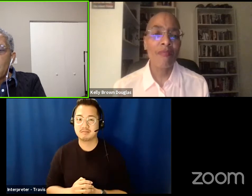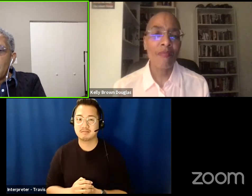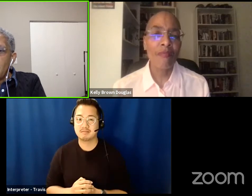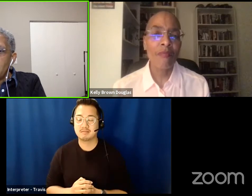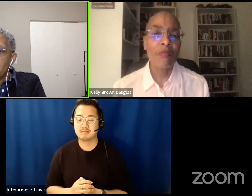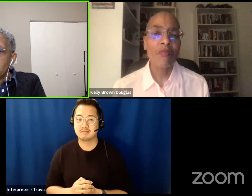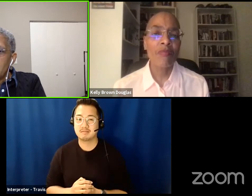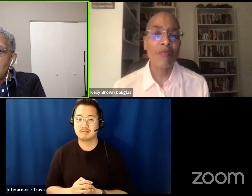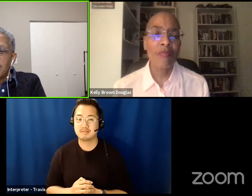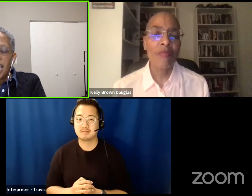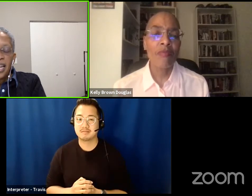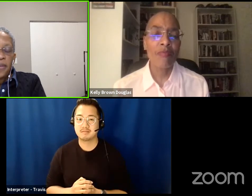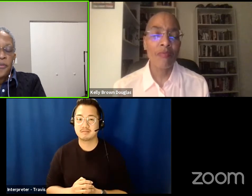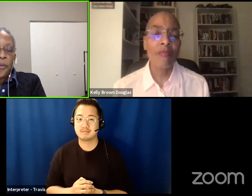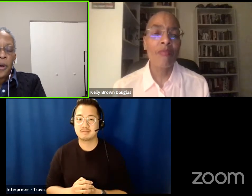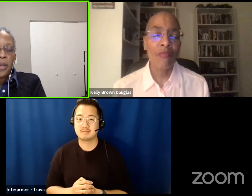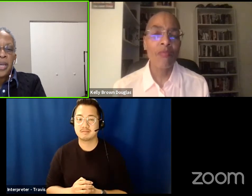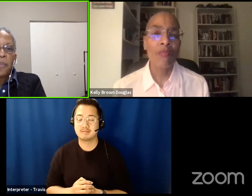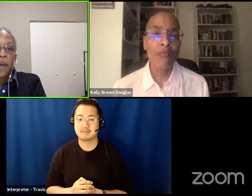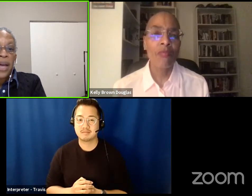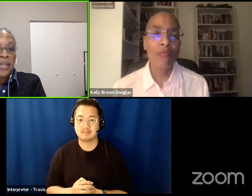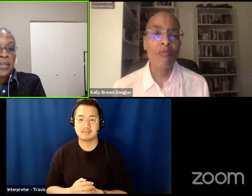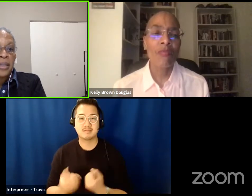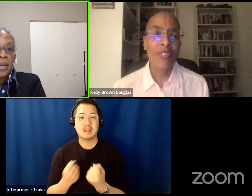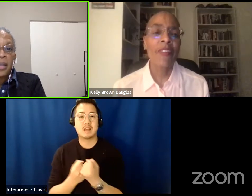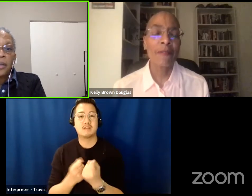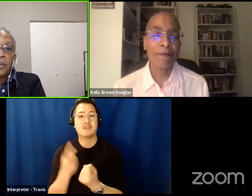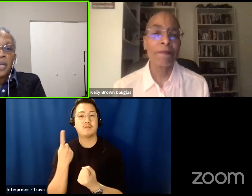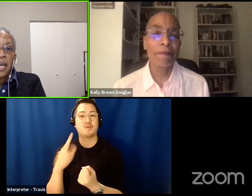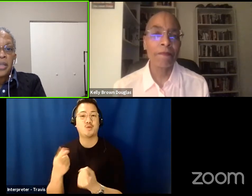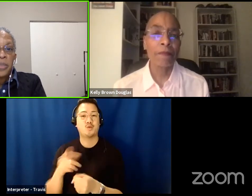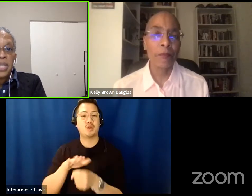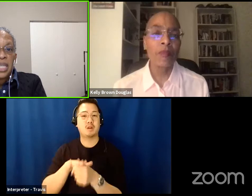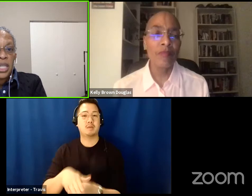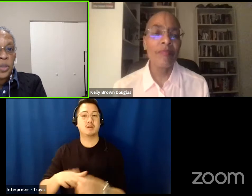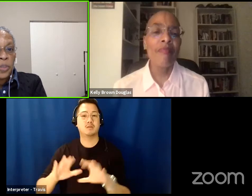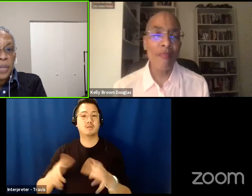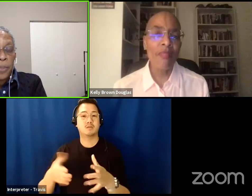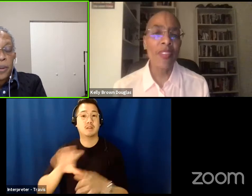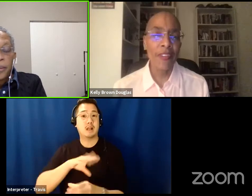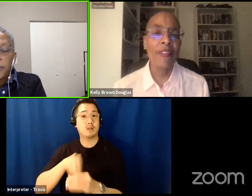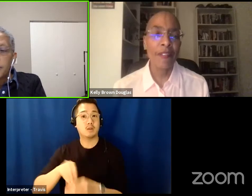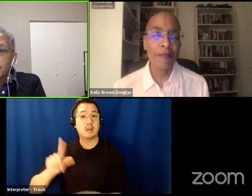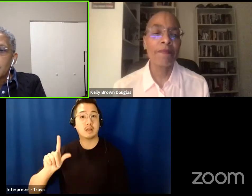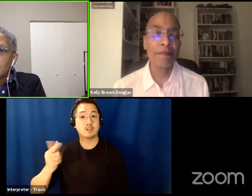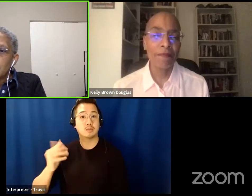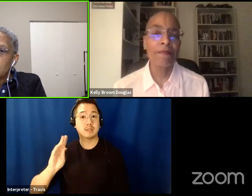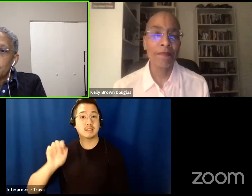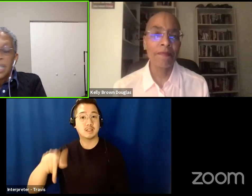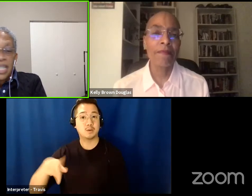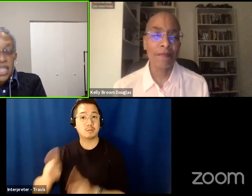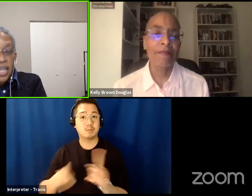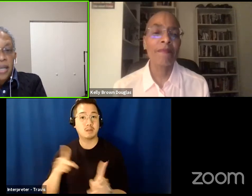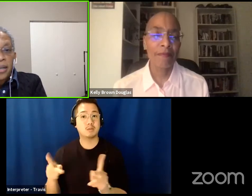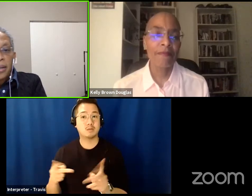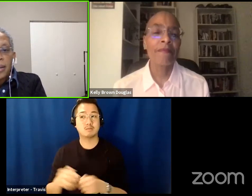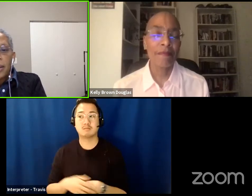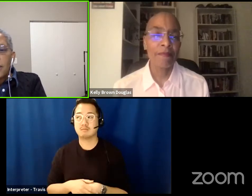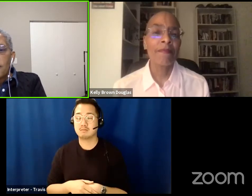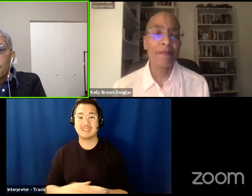for advocating for the oppressed, including LGBTQ people, for